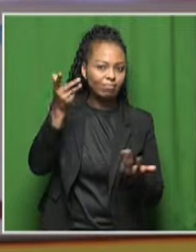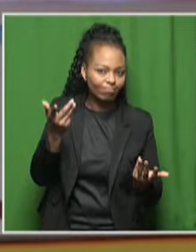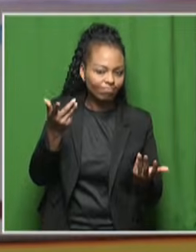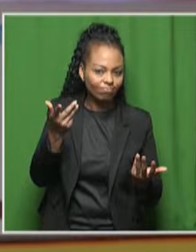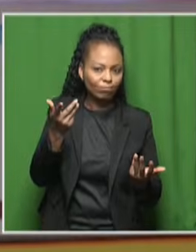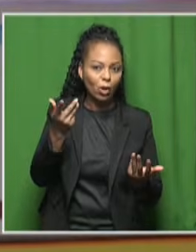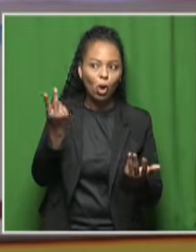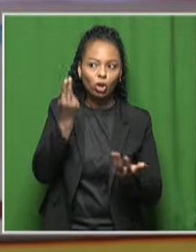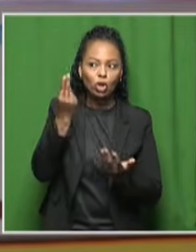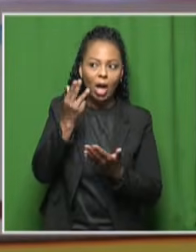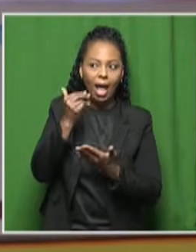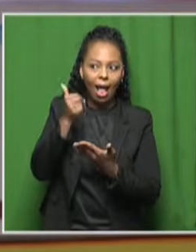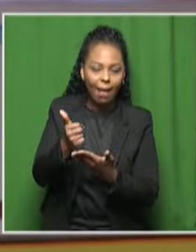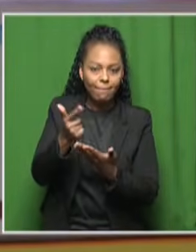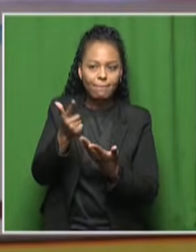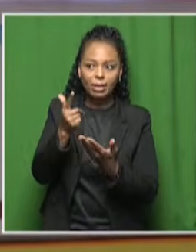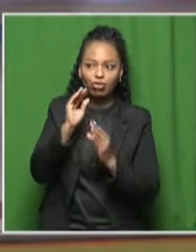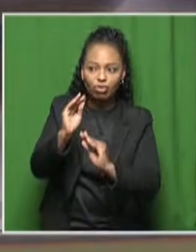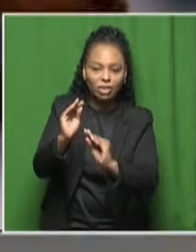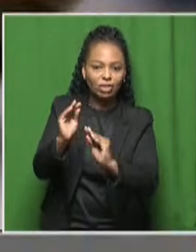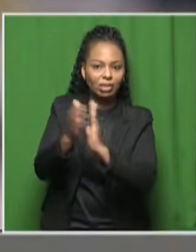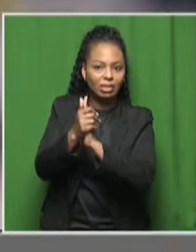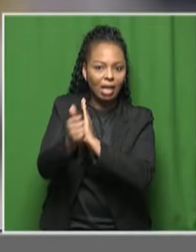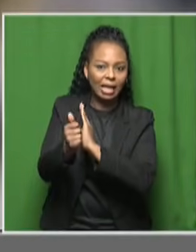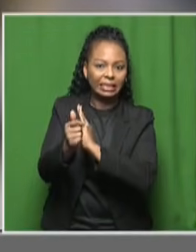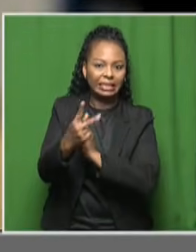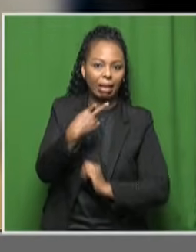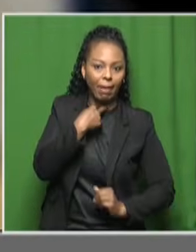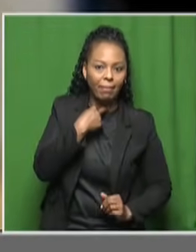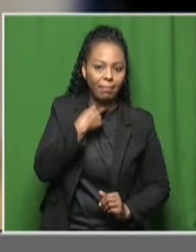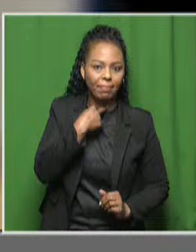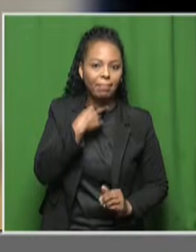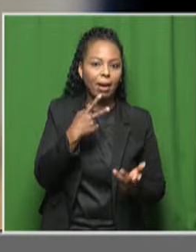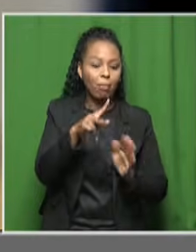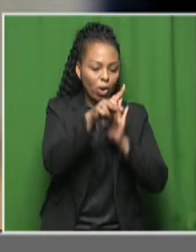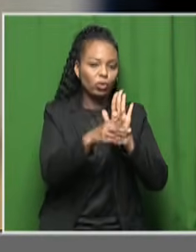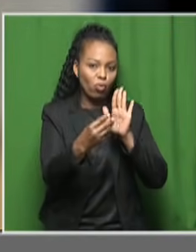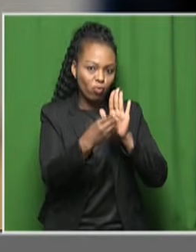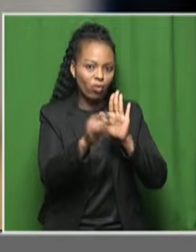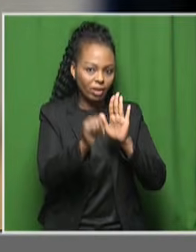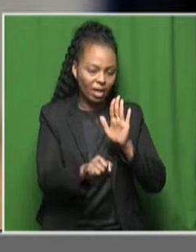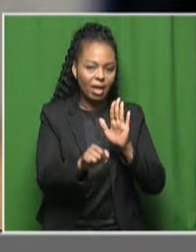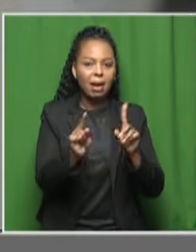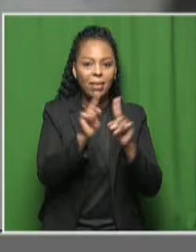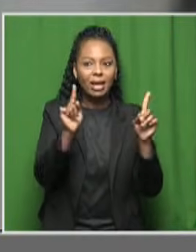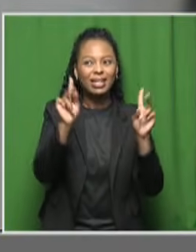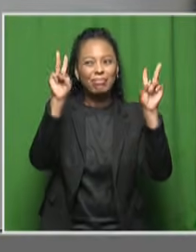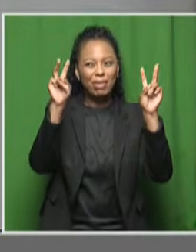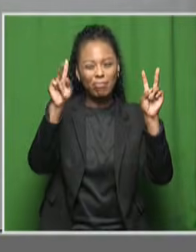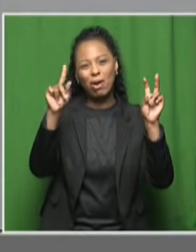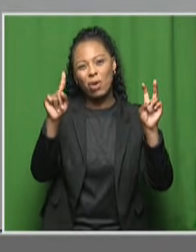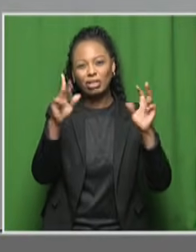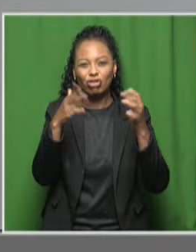learners. So yes, there are policies in place, but it's just a matter of access, a matter of